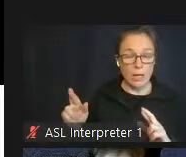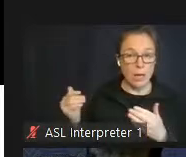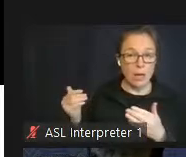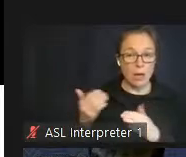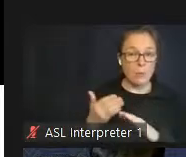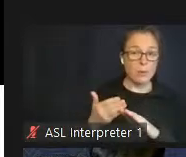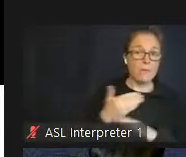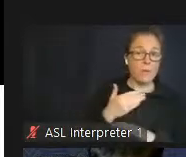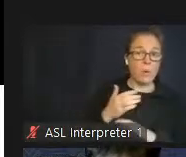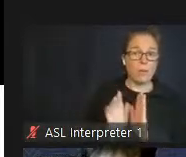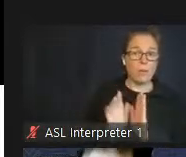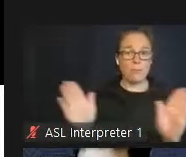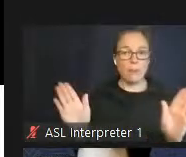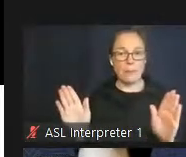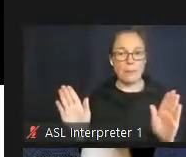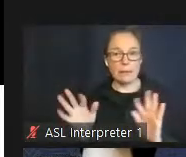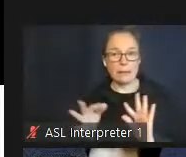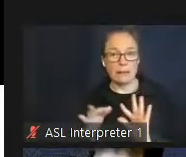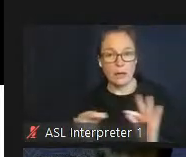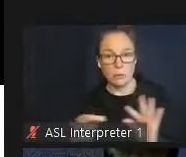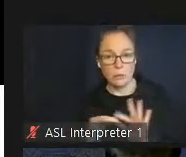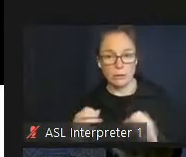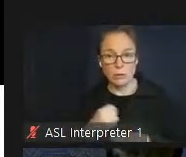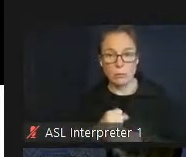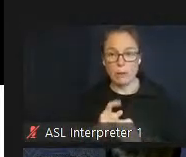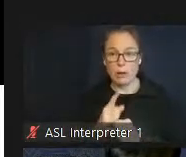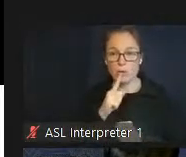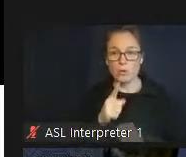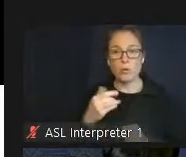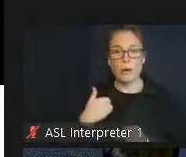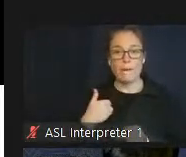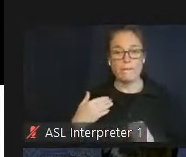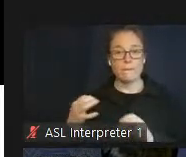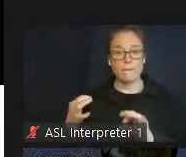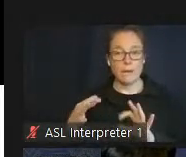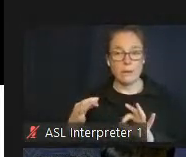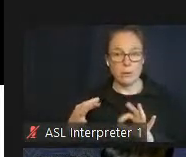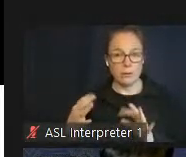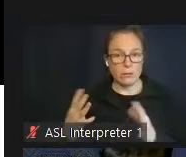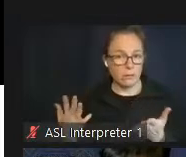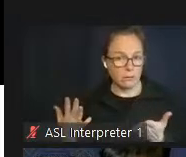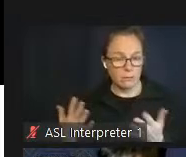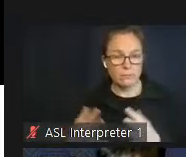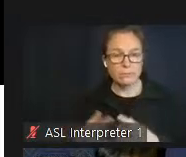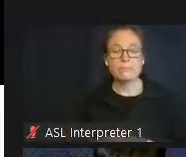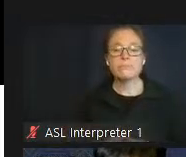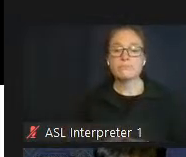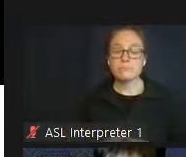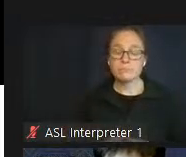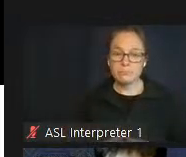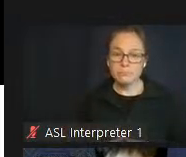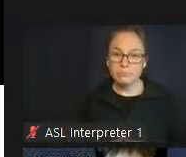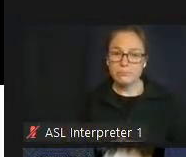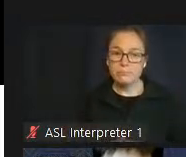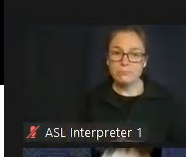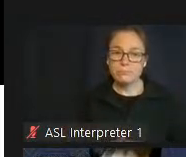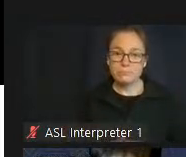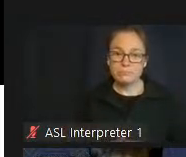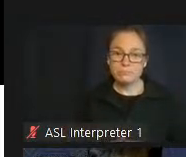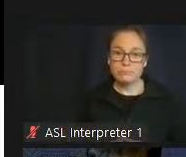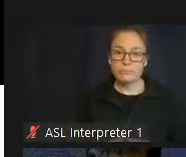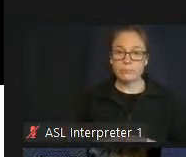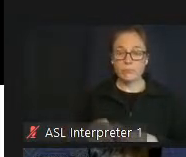committee has input on that criteria. I will say from a